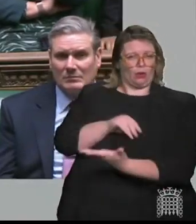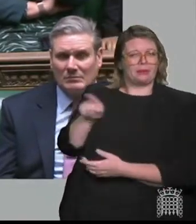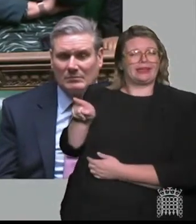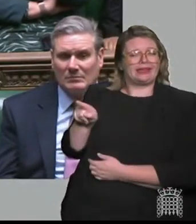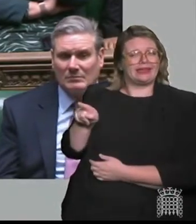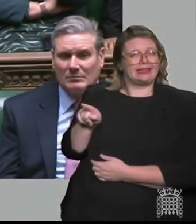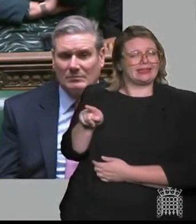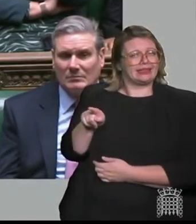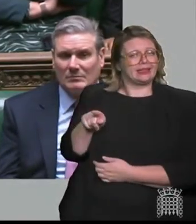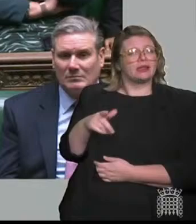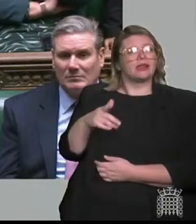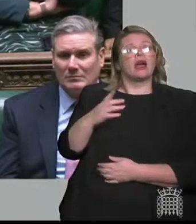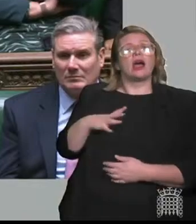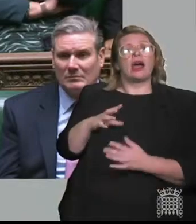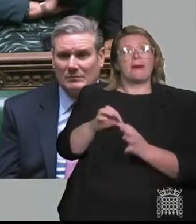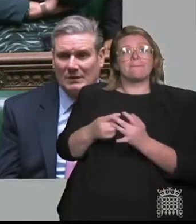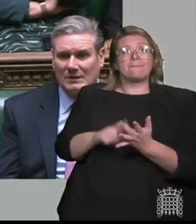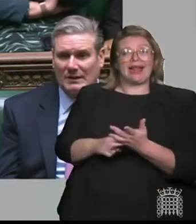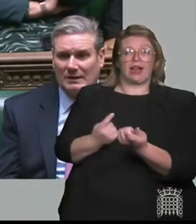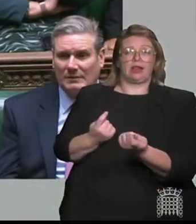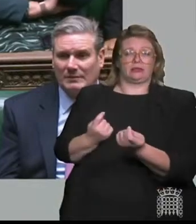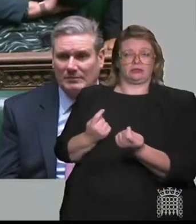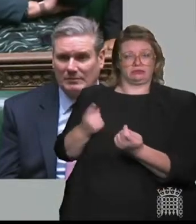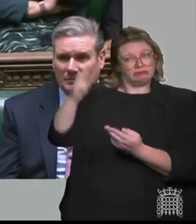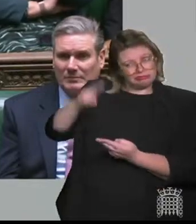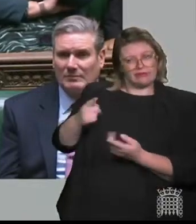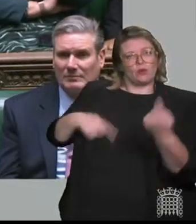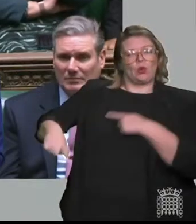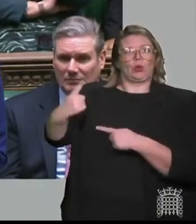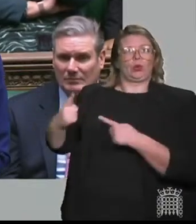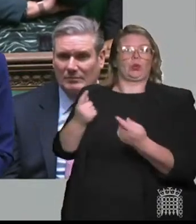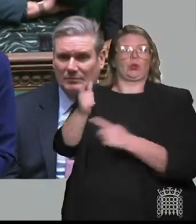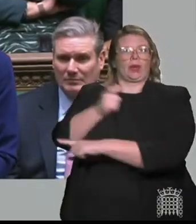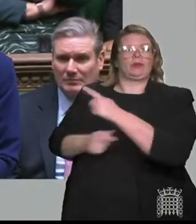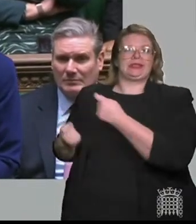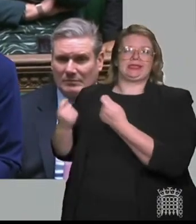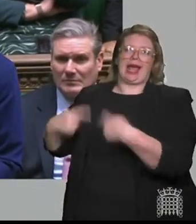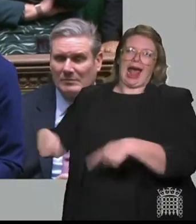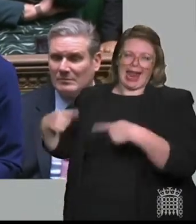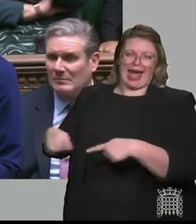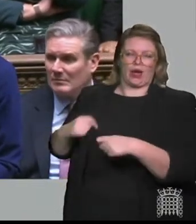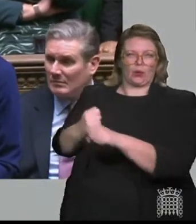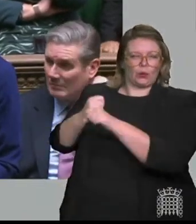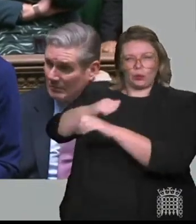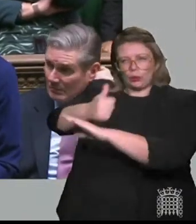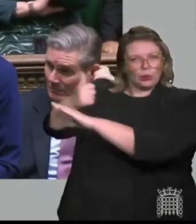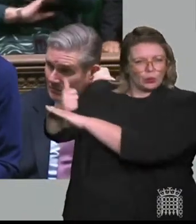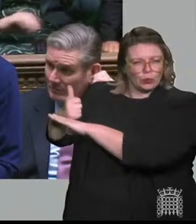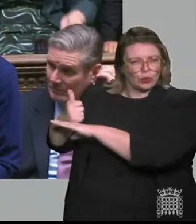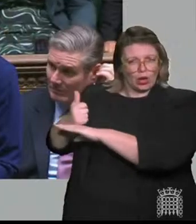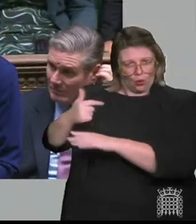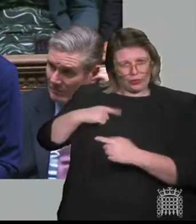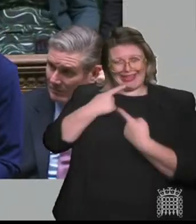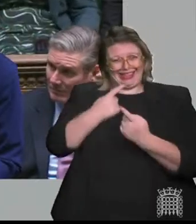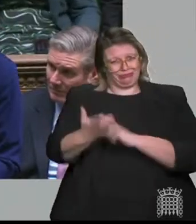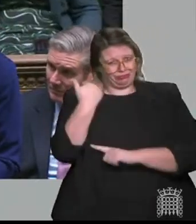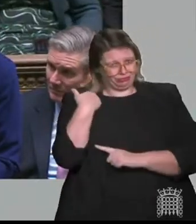bills for communities that host grid infrastructure and speeding up planning decisions. What's taken them so